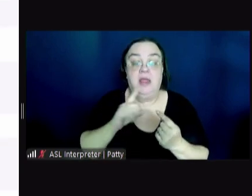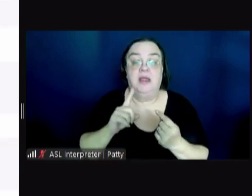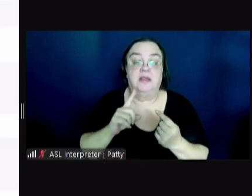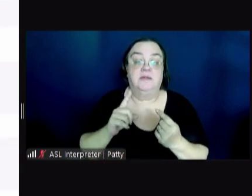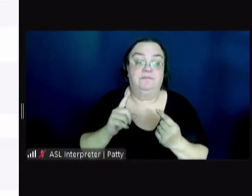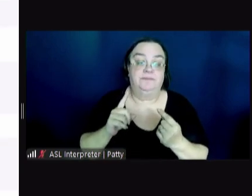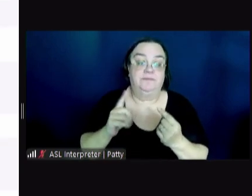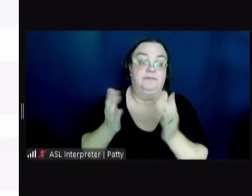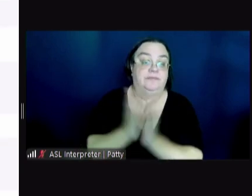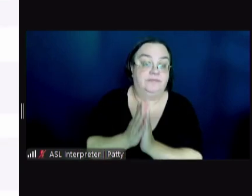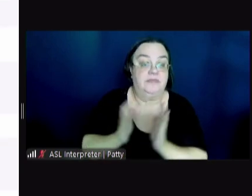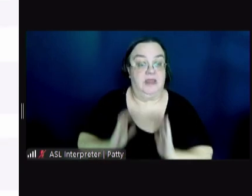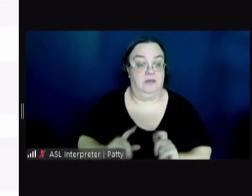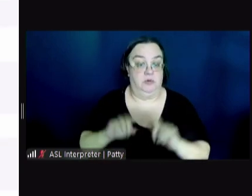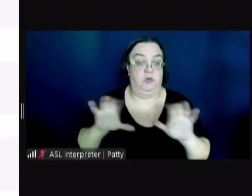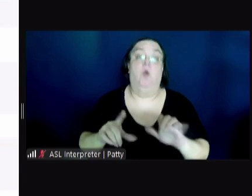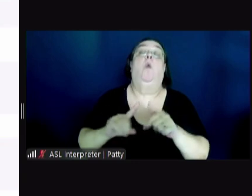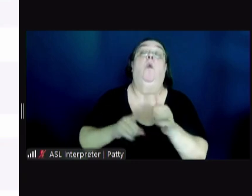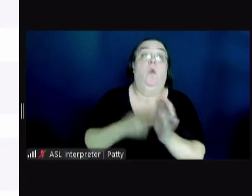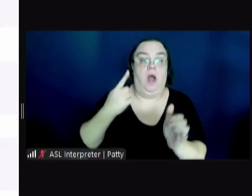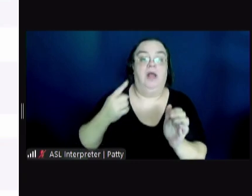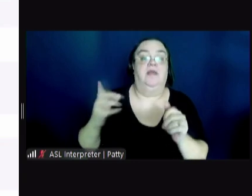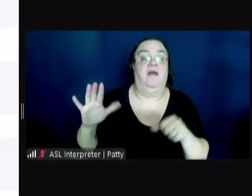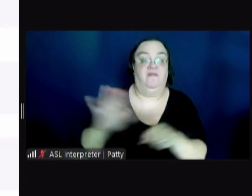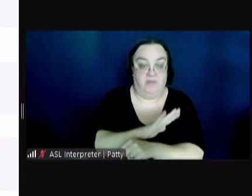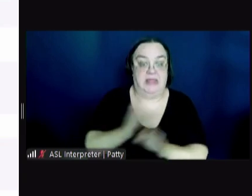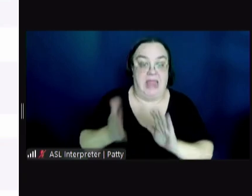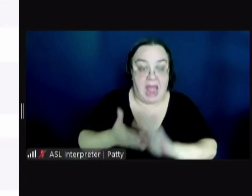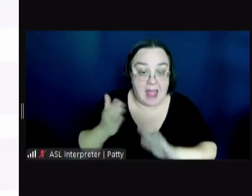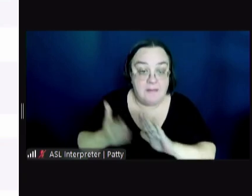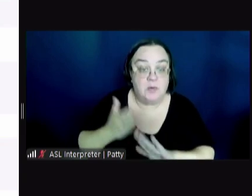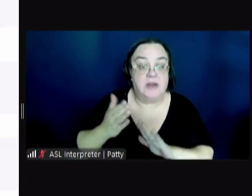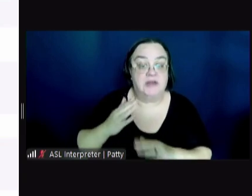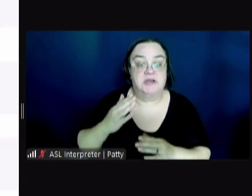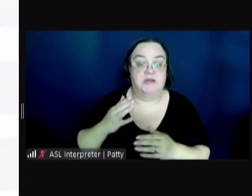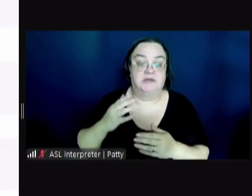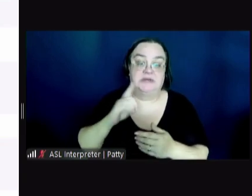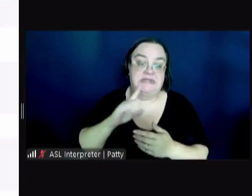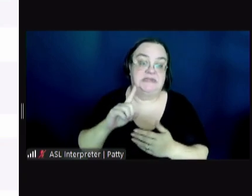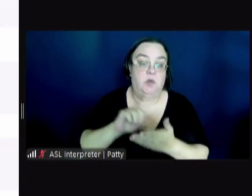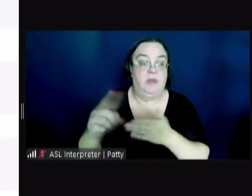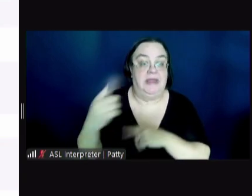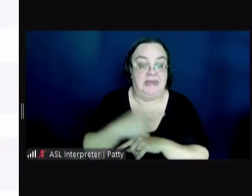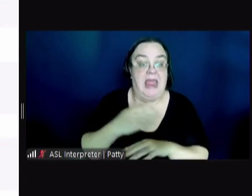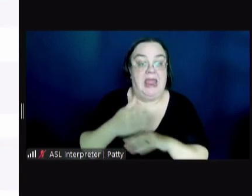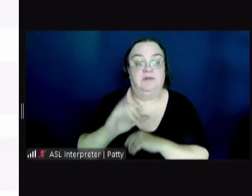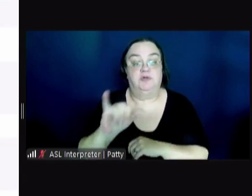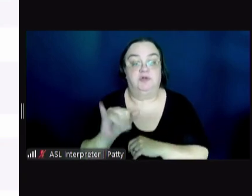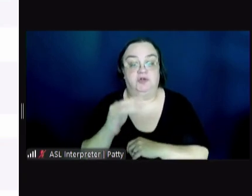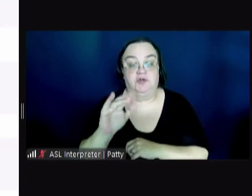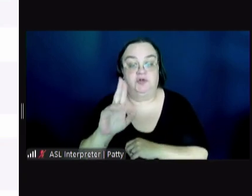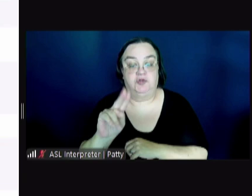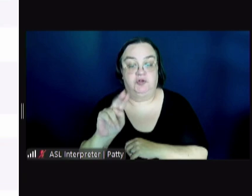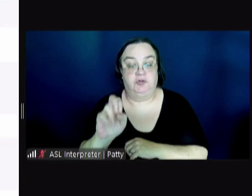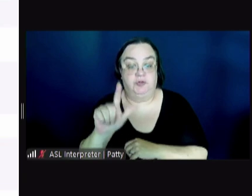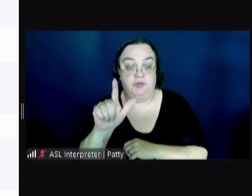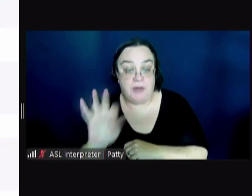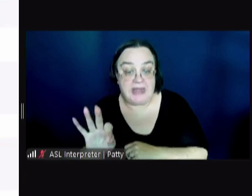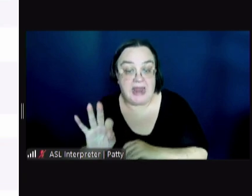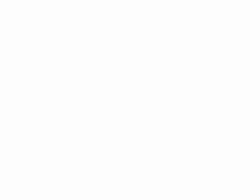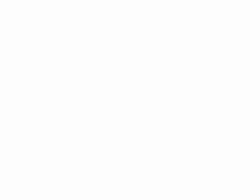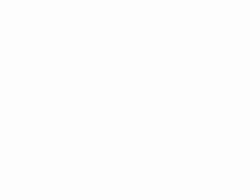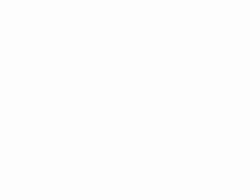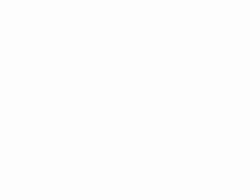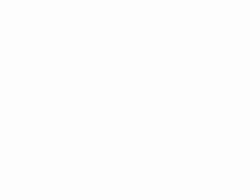operational is pick a date after June 29th and just put in your, where you're starting and where you're trying to go to, and the trip planner